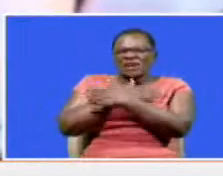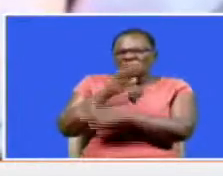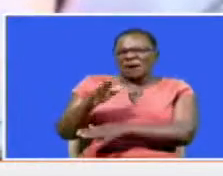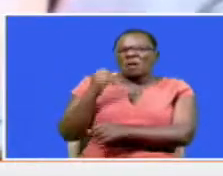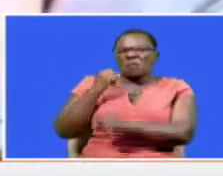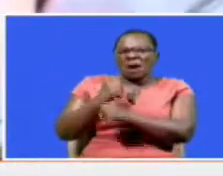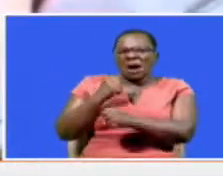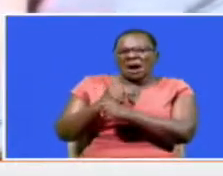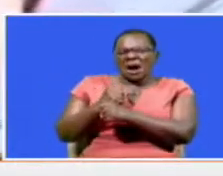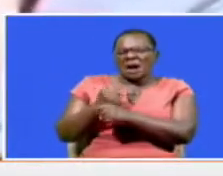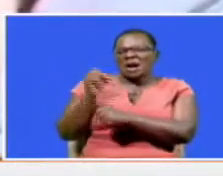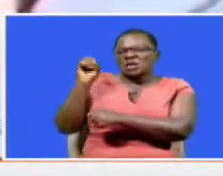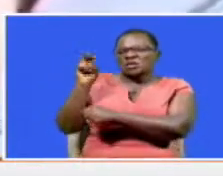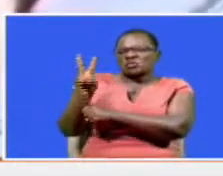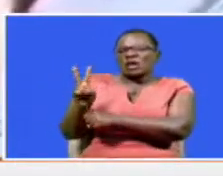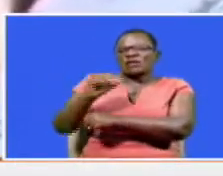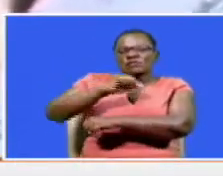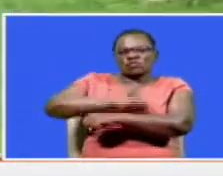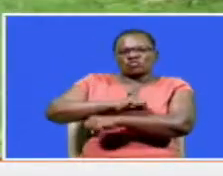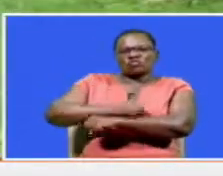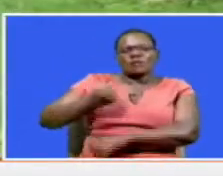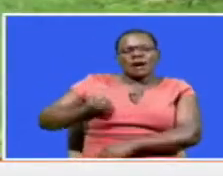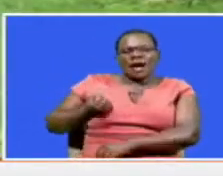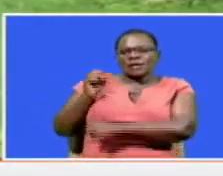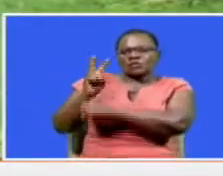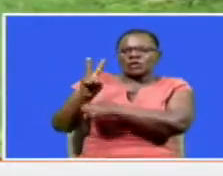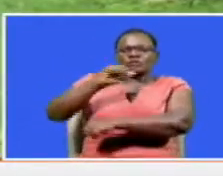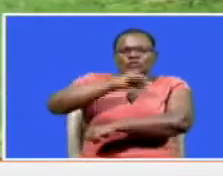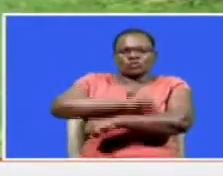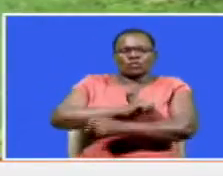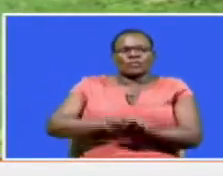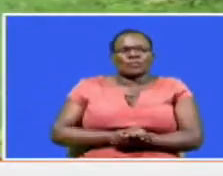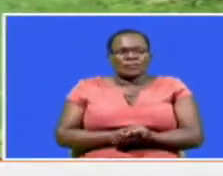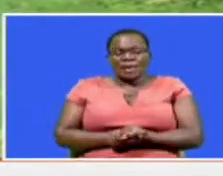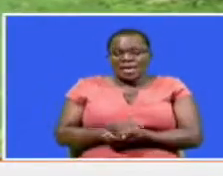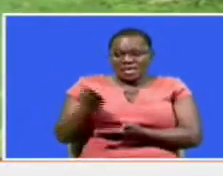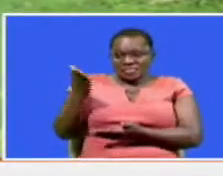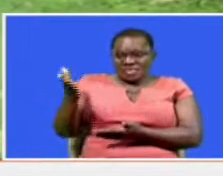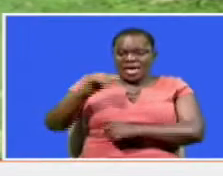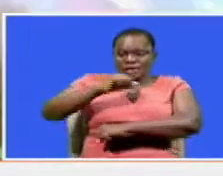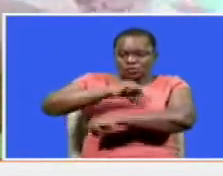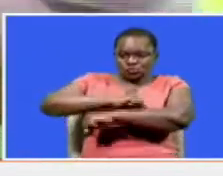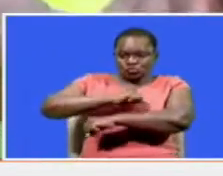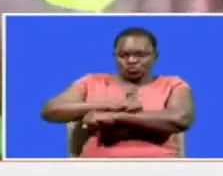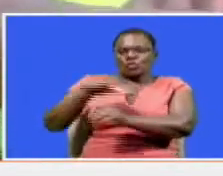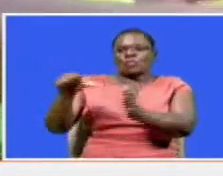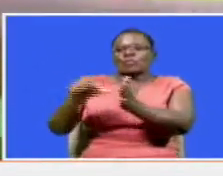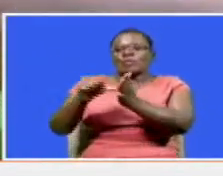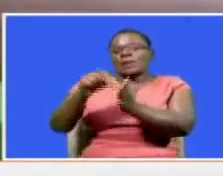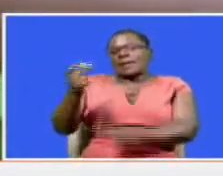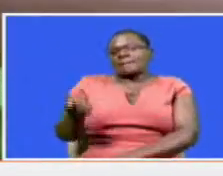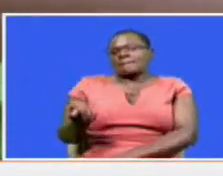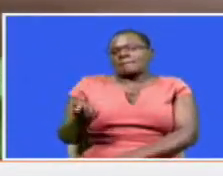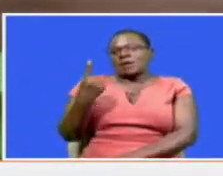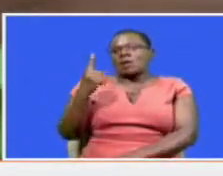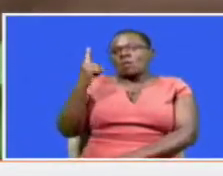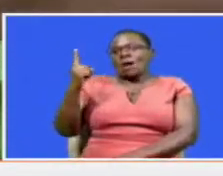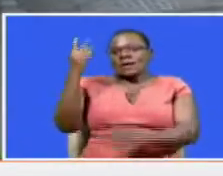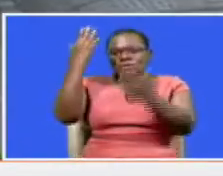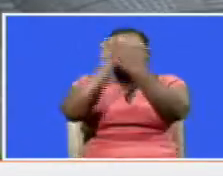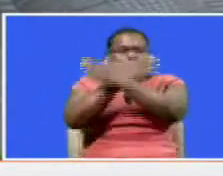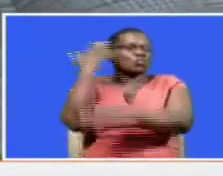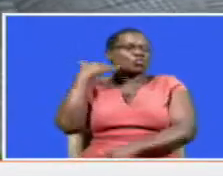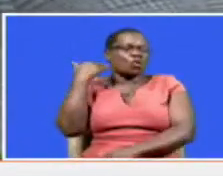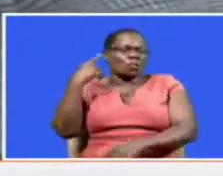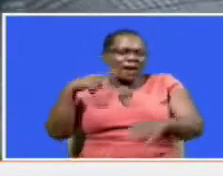to guard Northeastern Province Girls High School. It is here that his misfortunes began, as one night armed